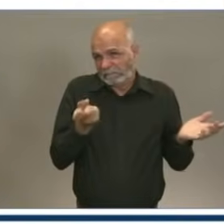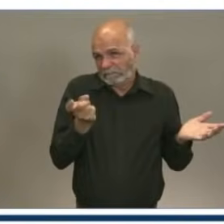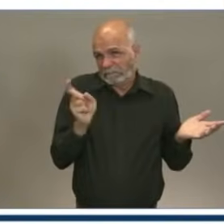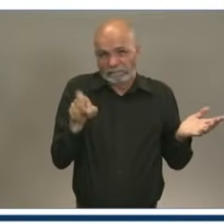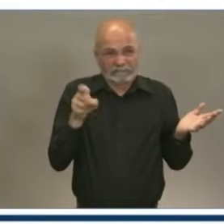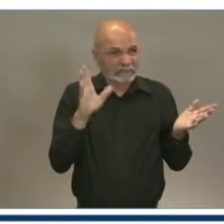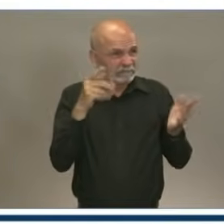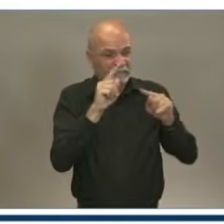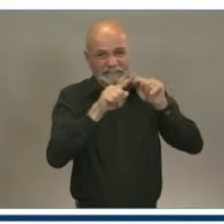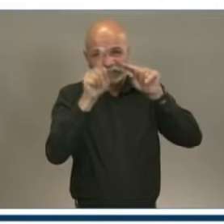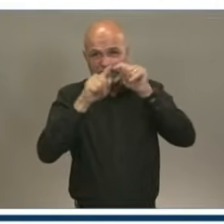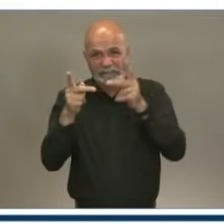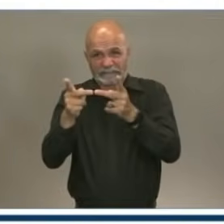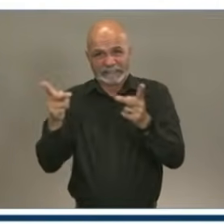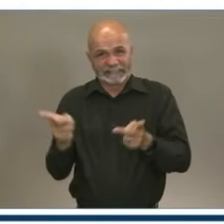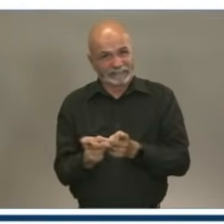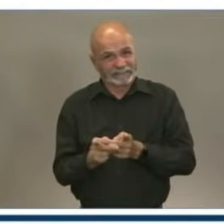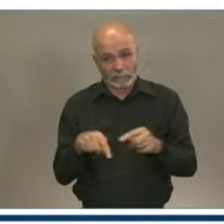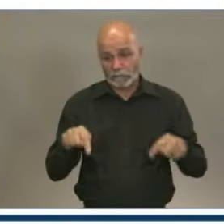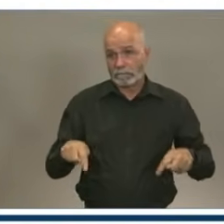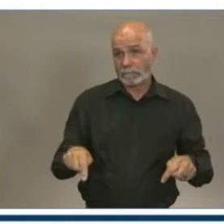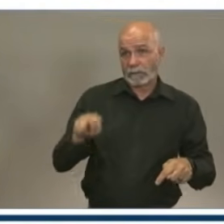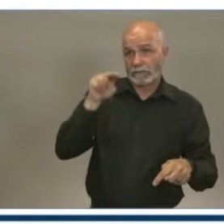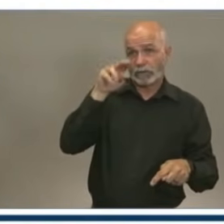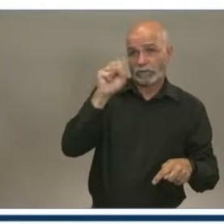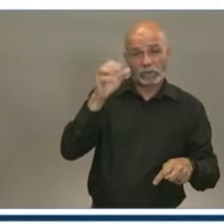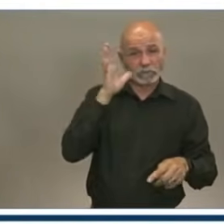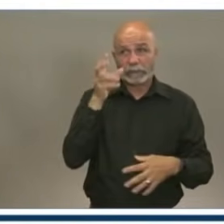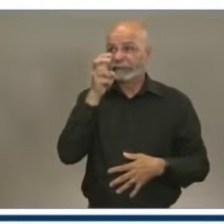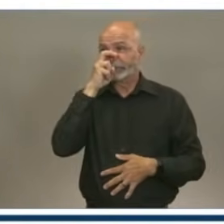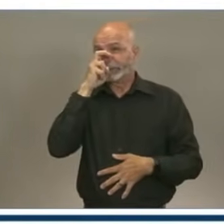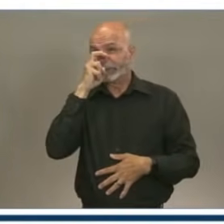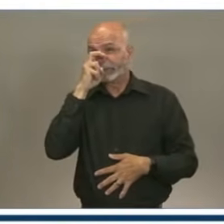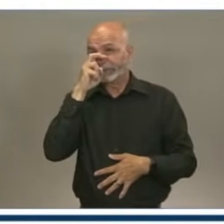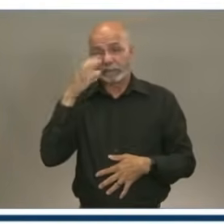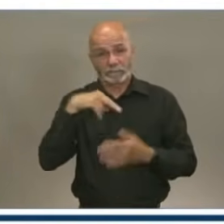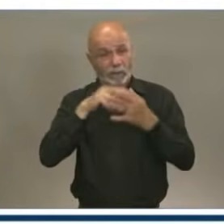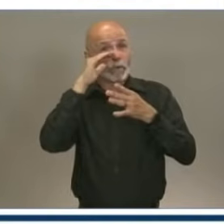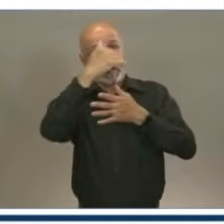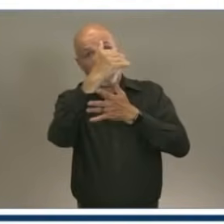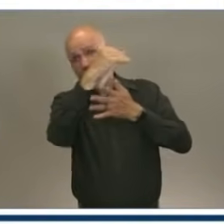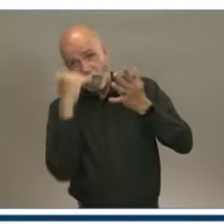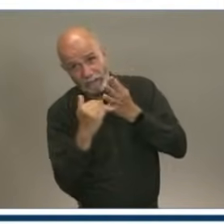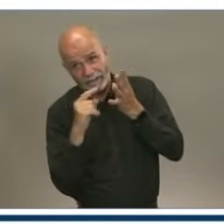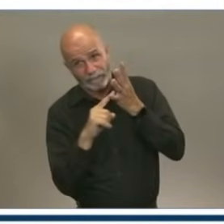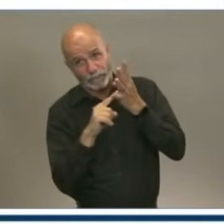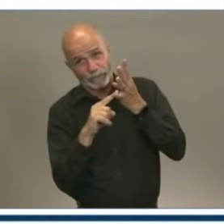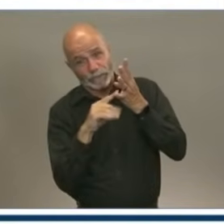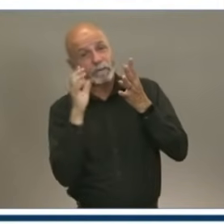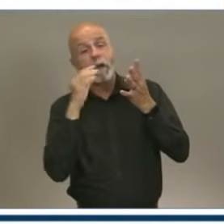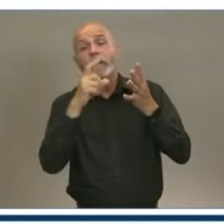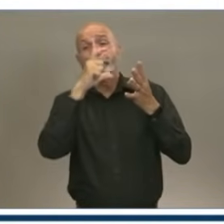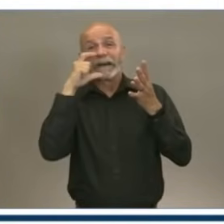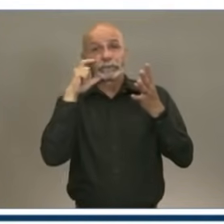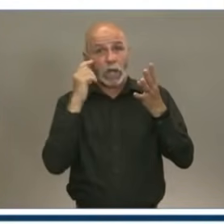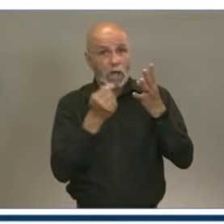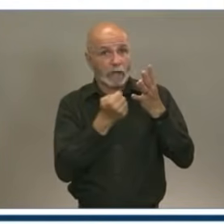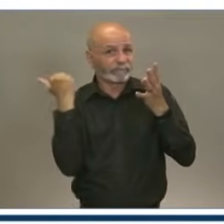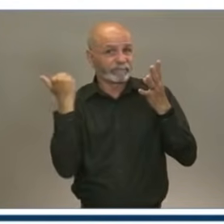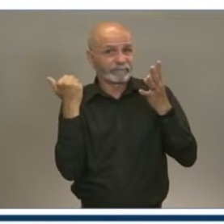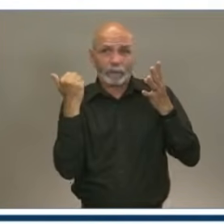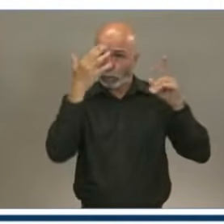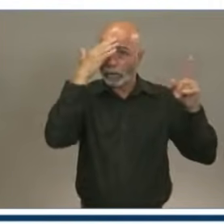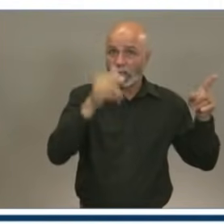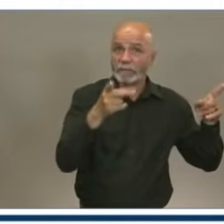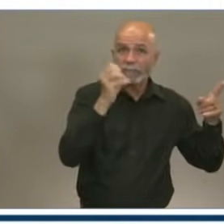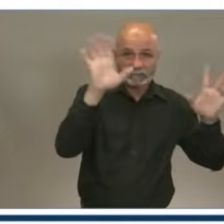I was wondering, is Nova Scotia strict with waiting for phase 5 for ease in mask requirements, and were you aware that PEI was making